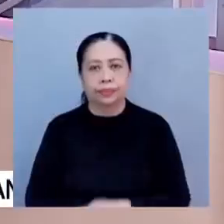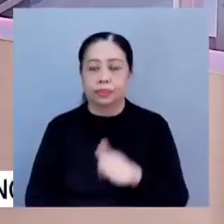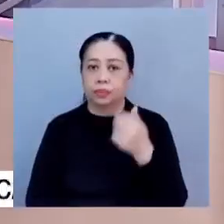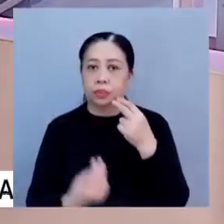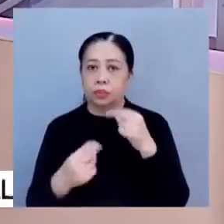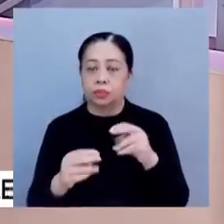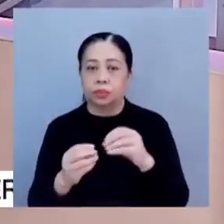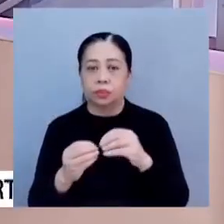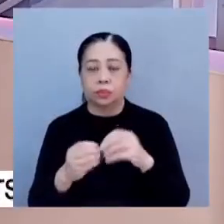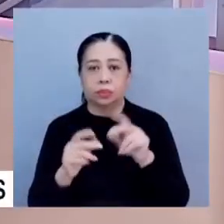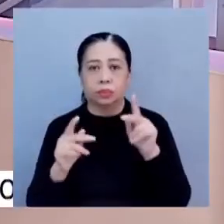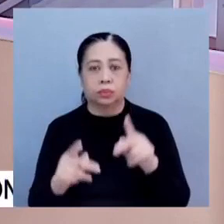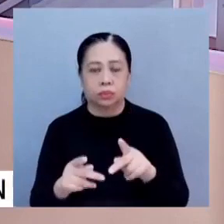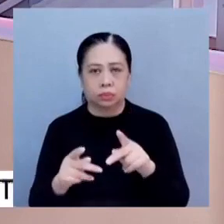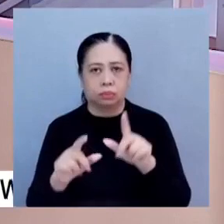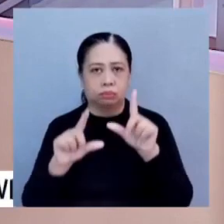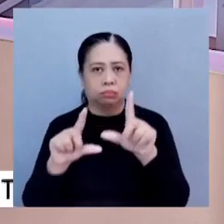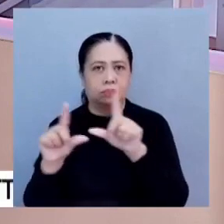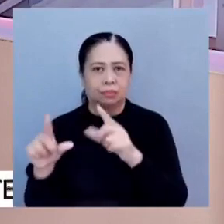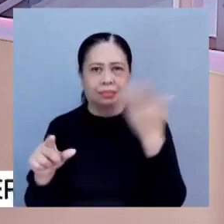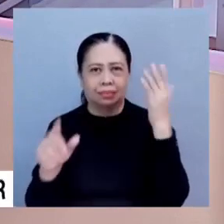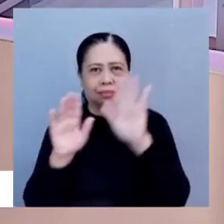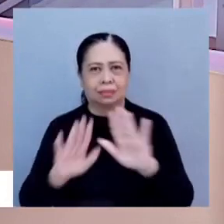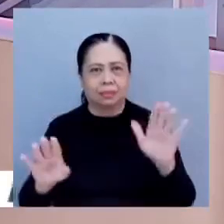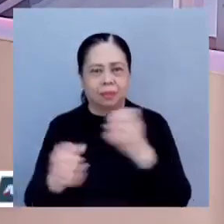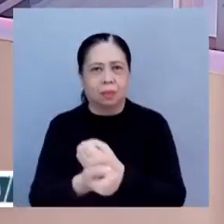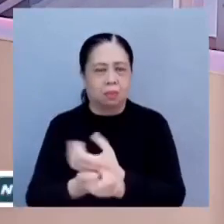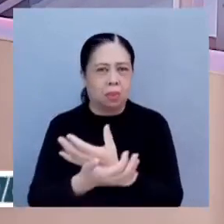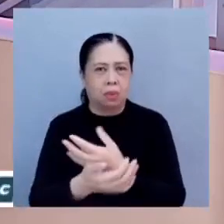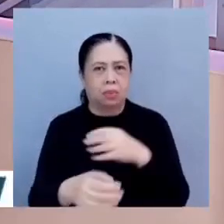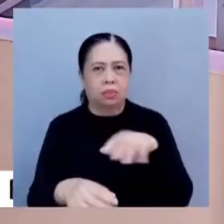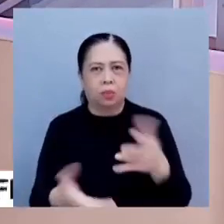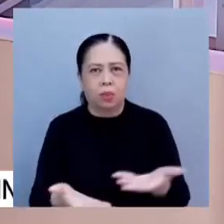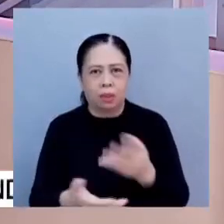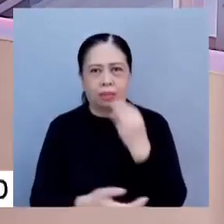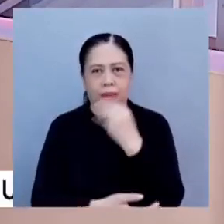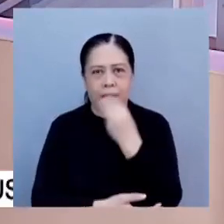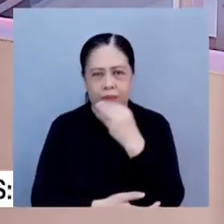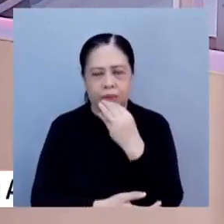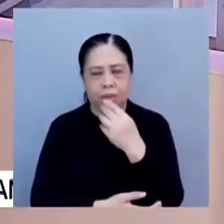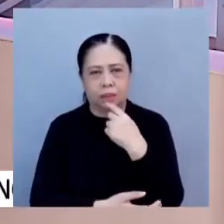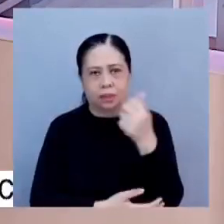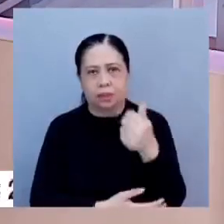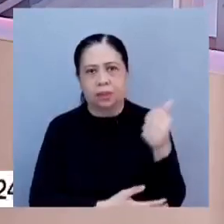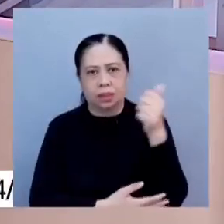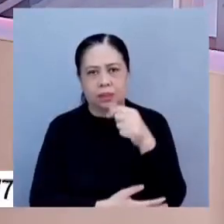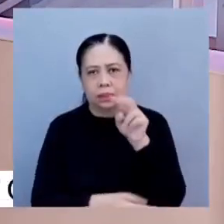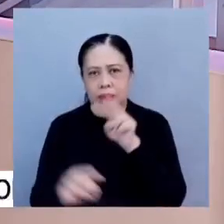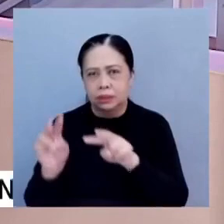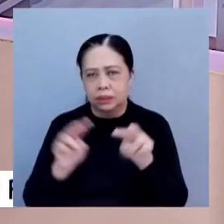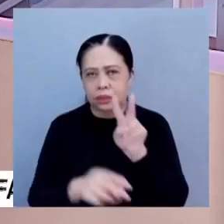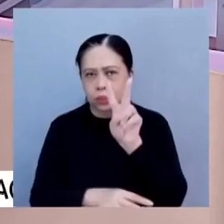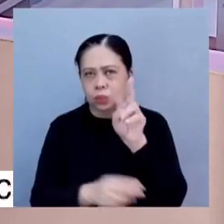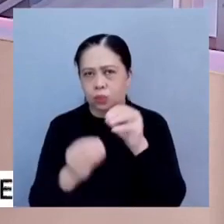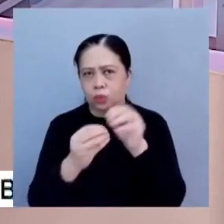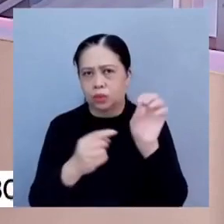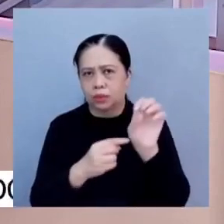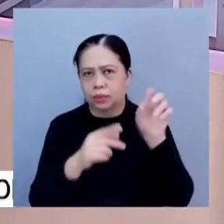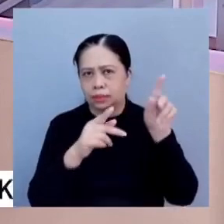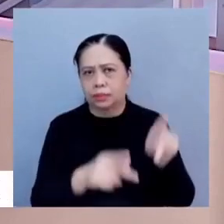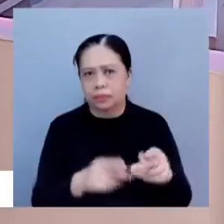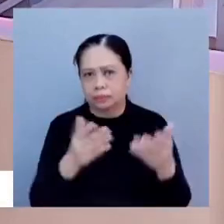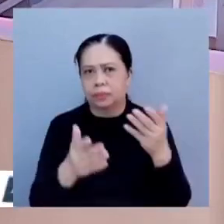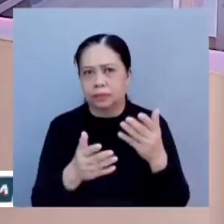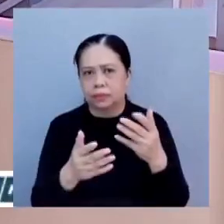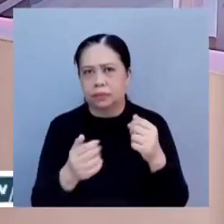More persons of interest in Sunday's deadly bombing in Marawi City. Philippine authorities say they are looking at two more suspects who possibly